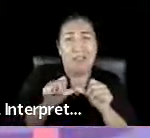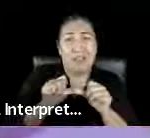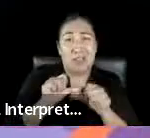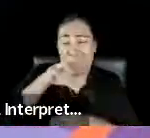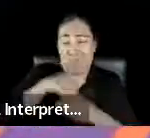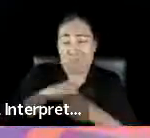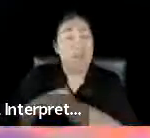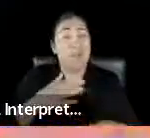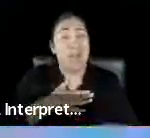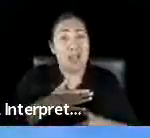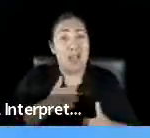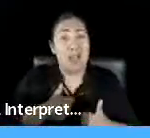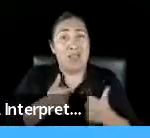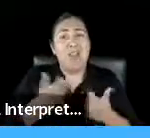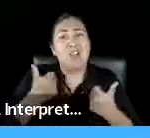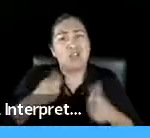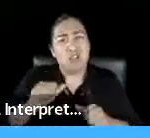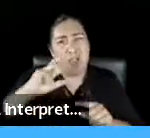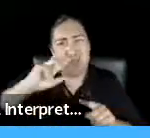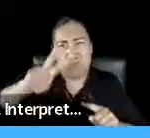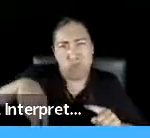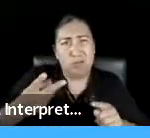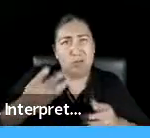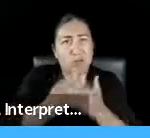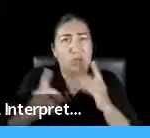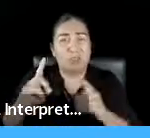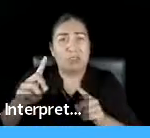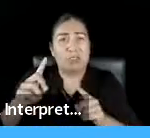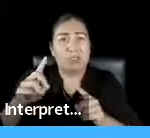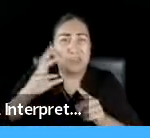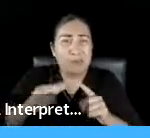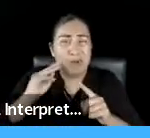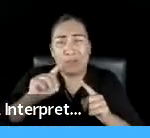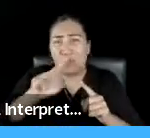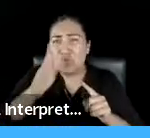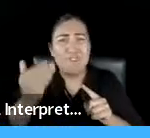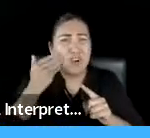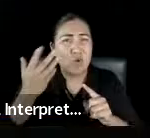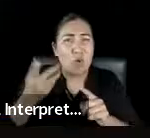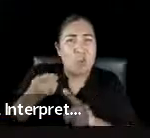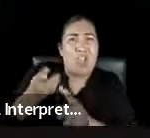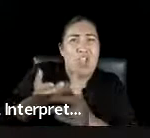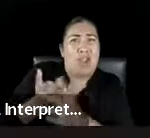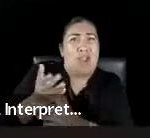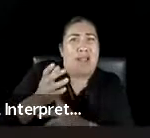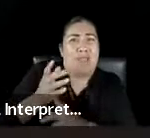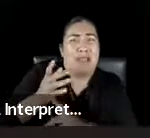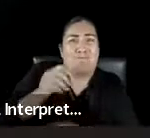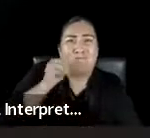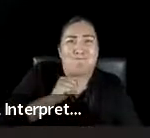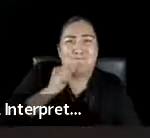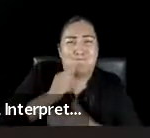Try putting yourself in someone else's shoes. You never know what someone might be dealing with.